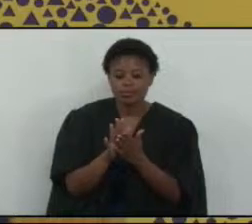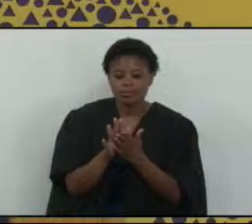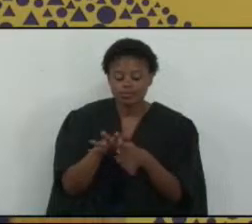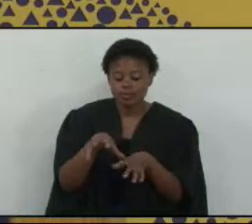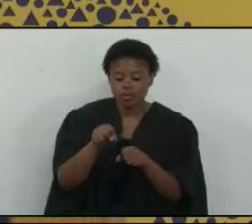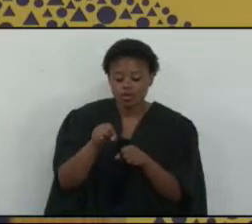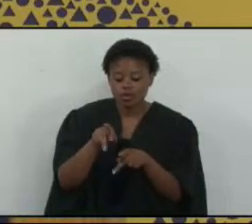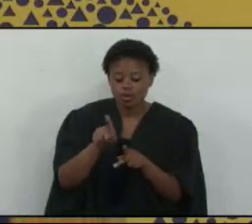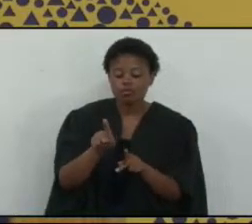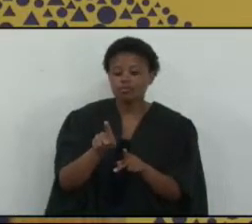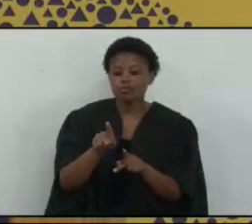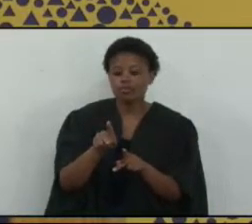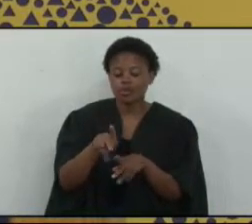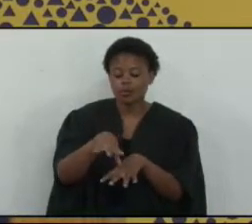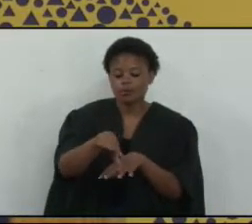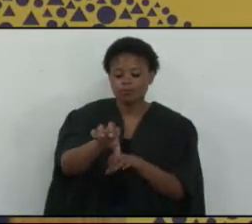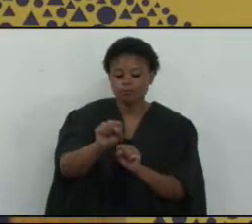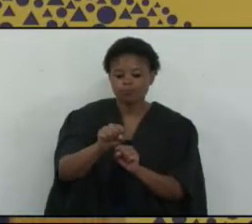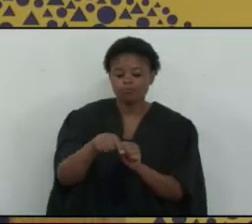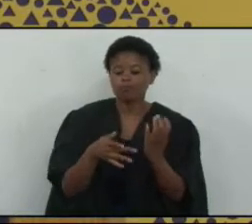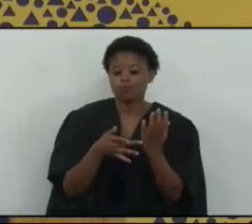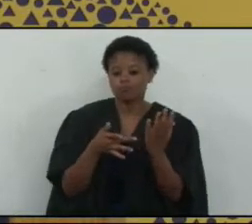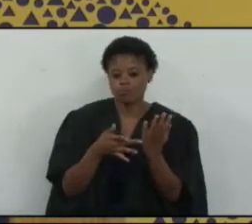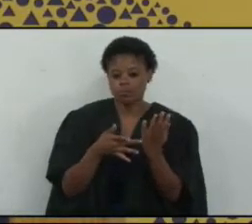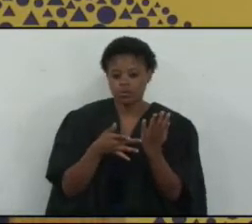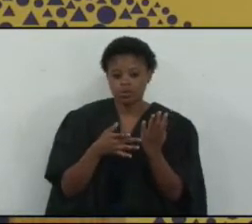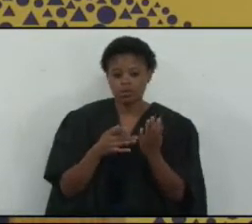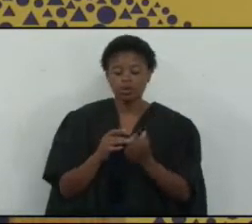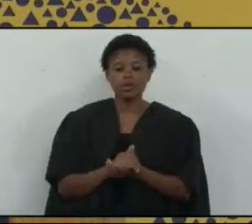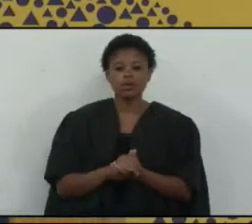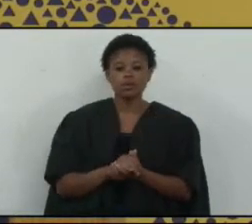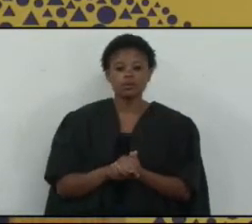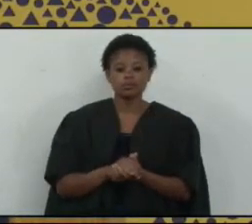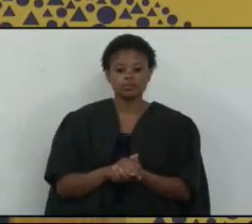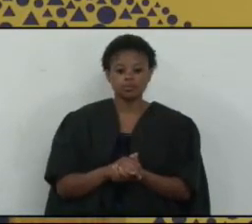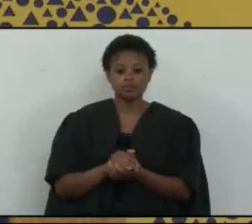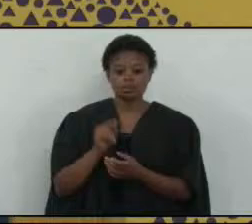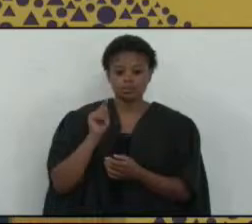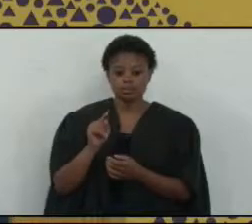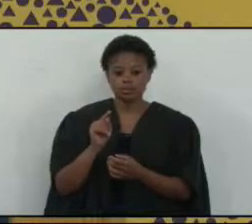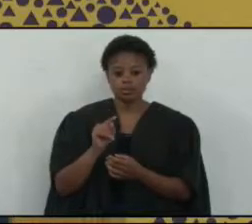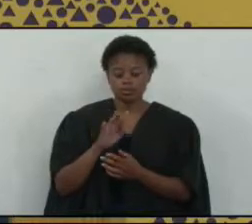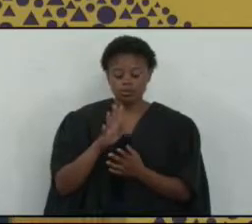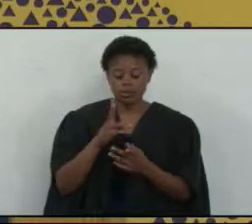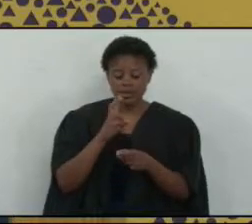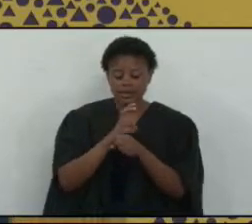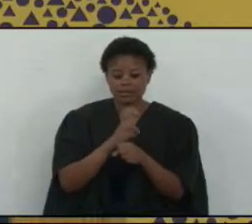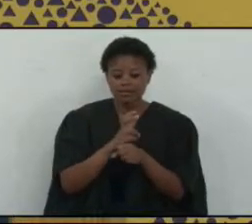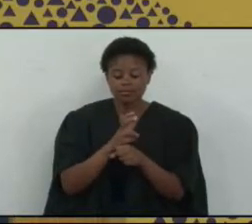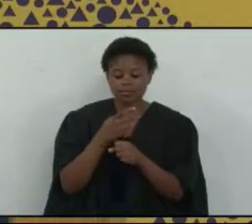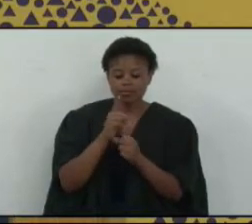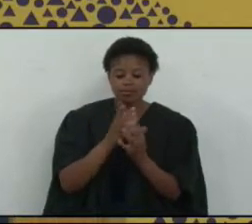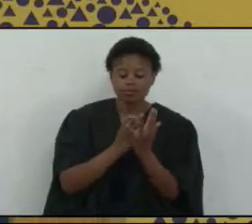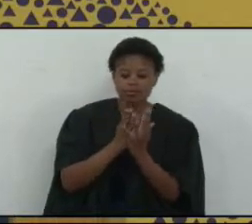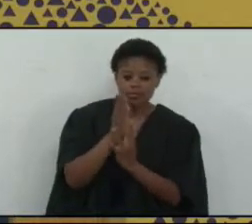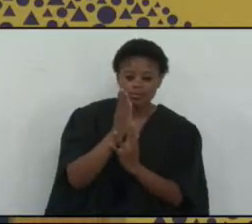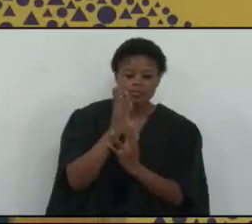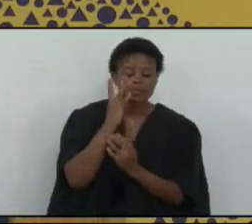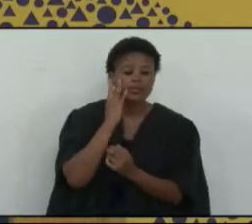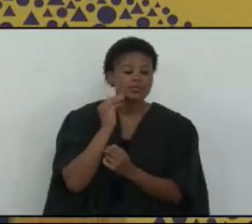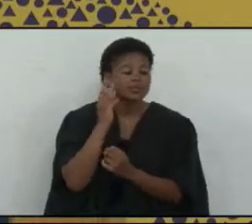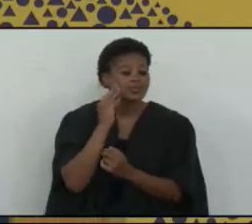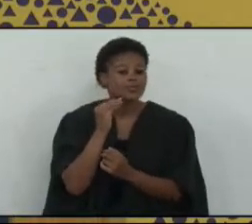opportunities presented by technology. This is notwithstanding the difficulties of access